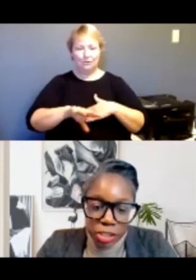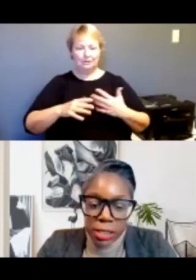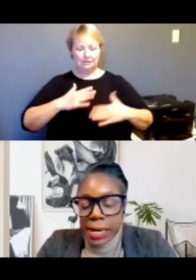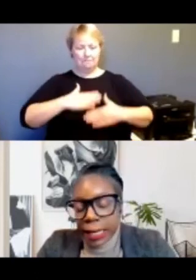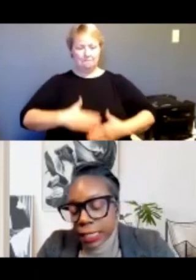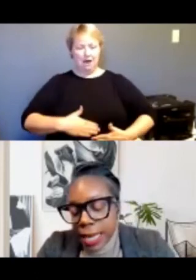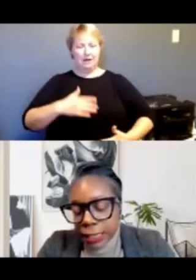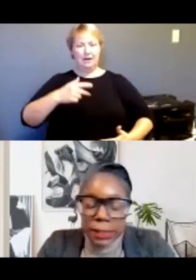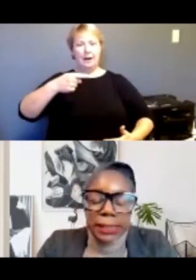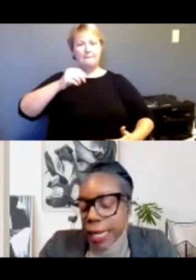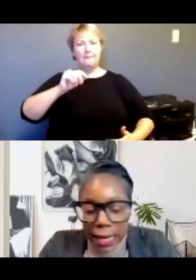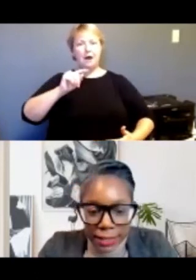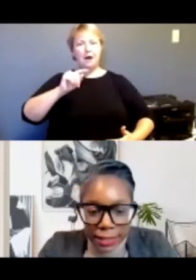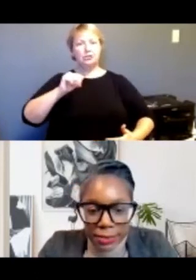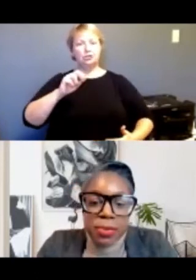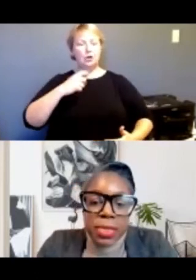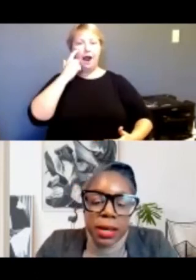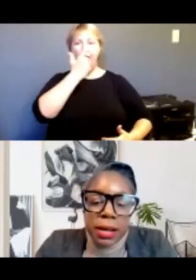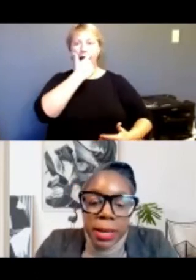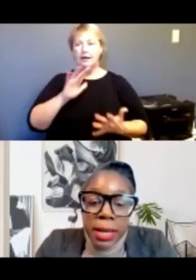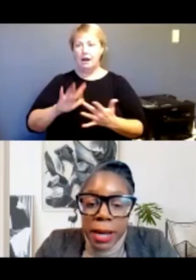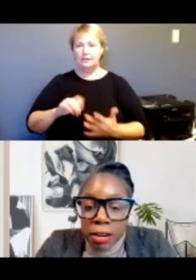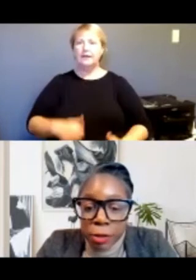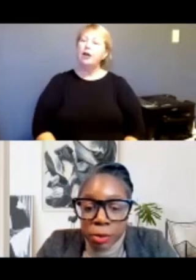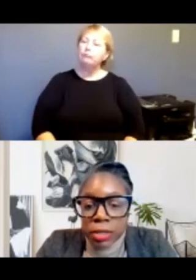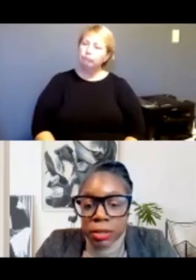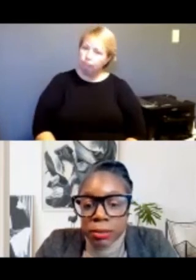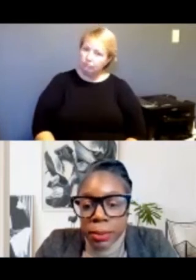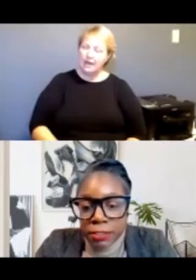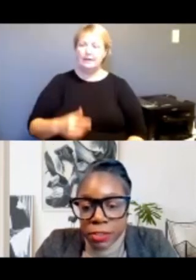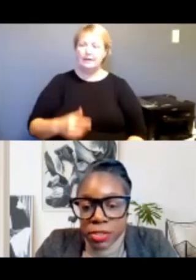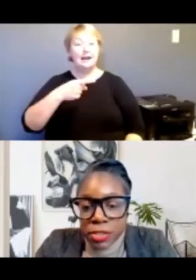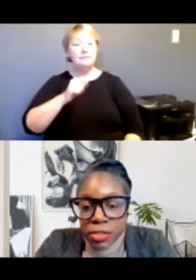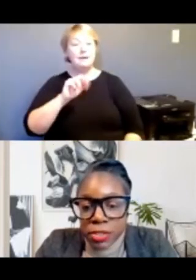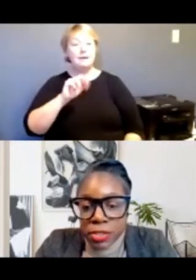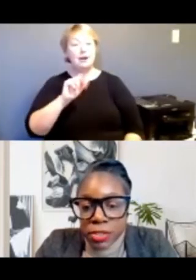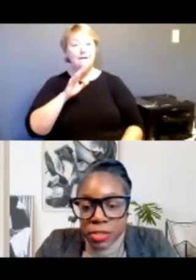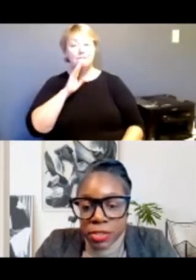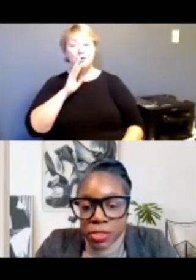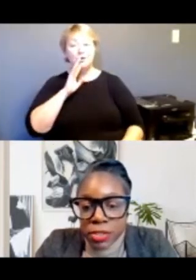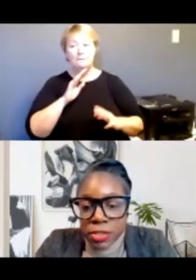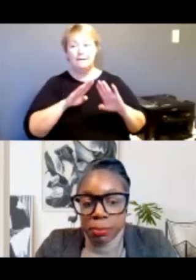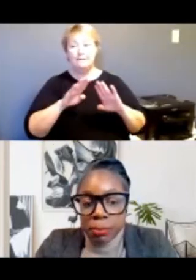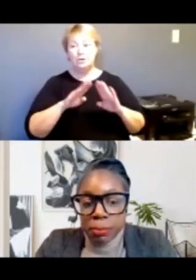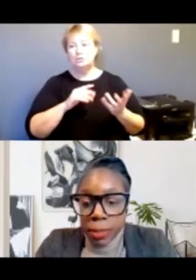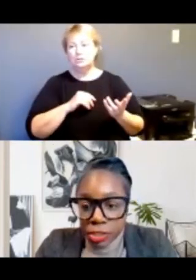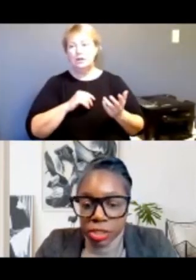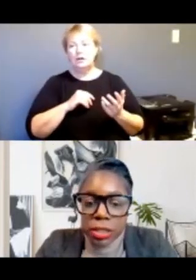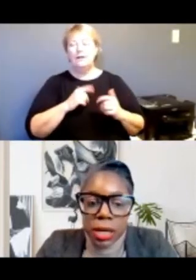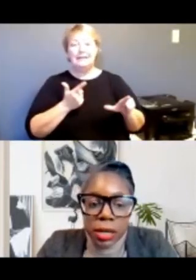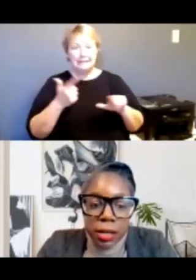posture, eye contact, nodding, and paraverbal behaviors, such as the amount, speed, and